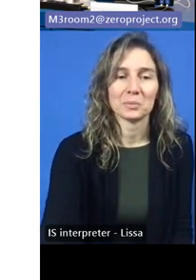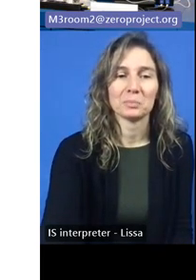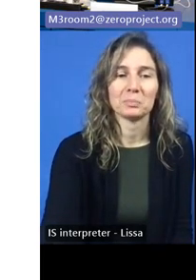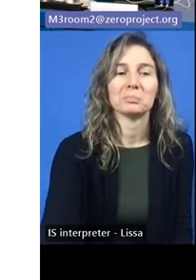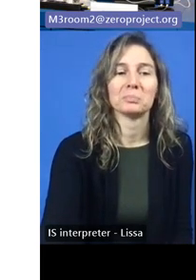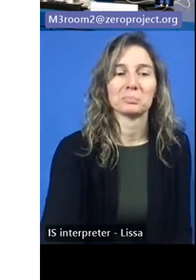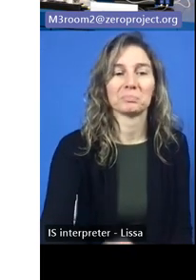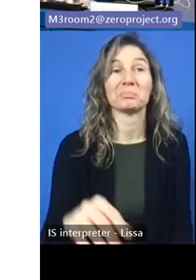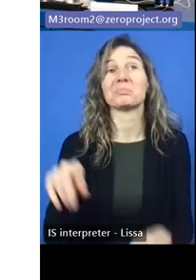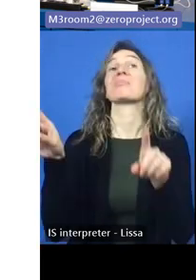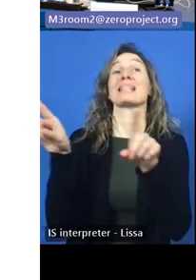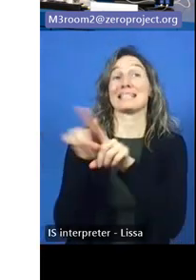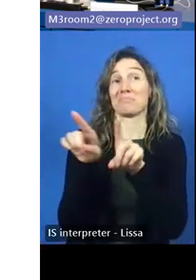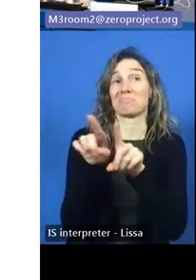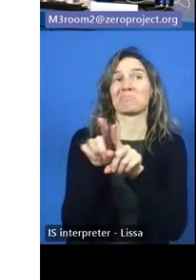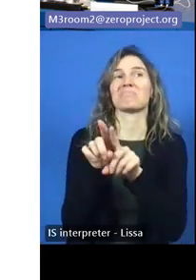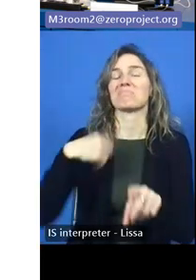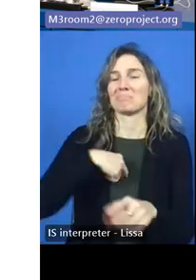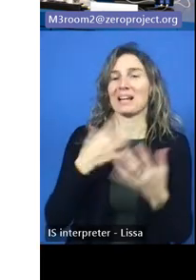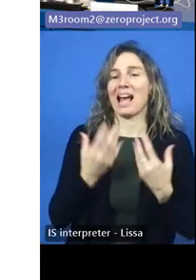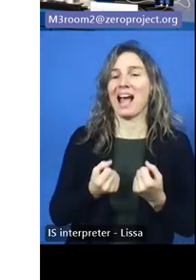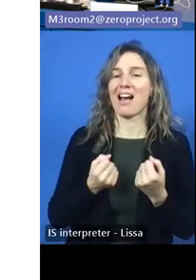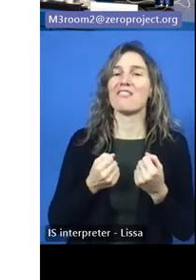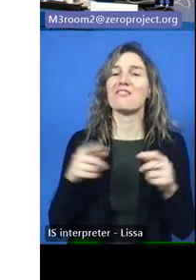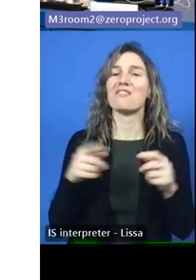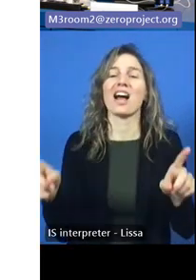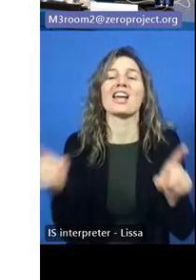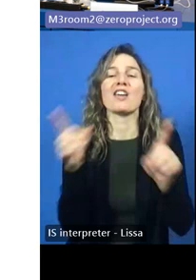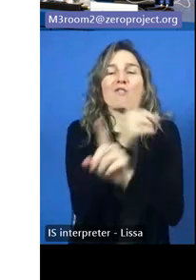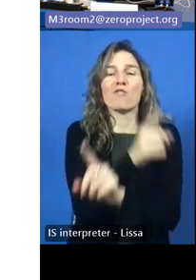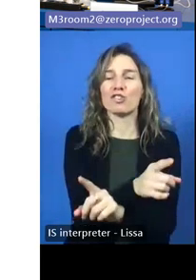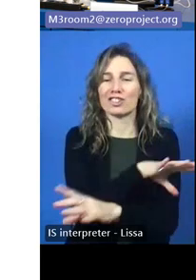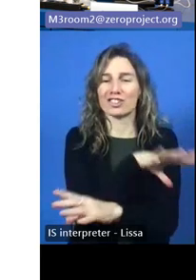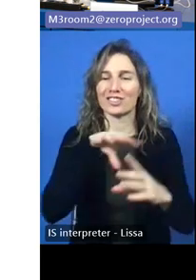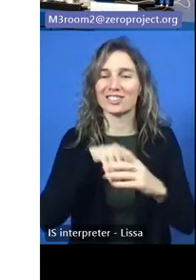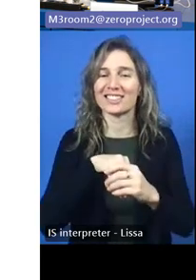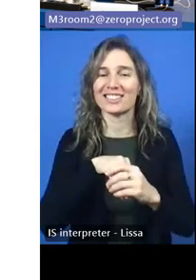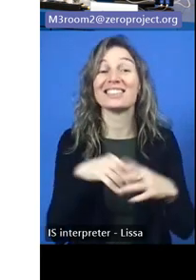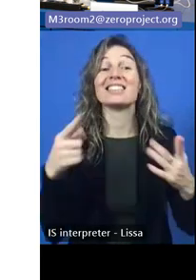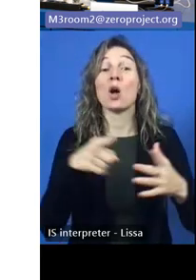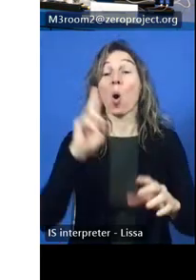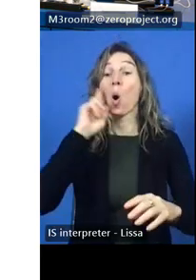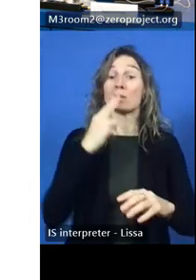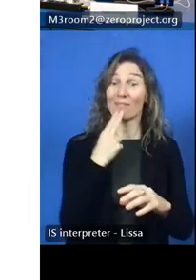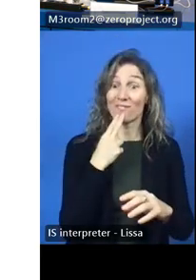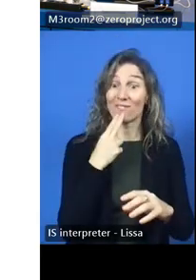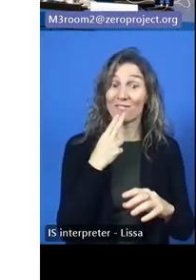talked about this, by welcoming our first hearing students this year.